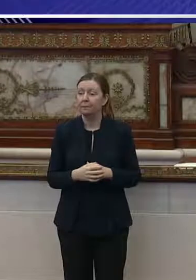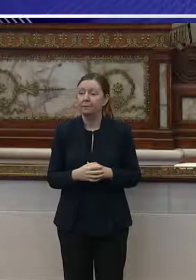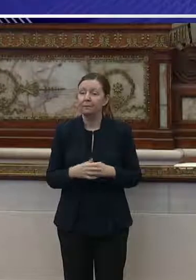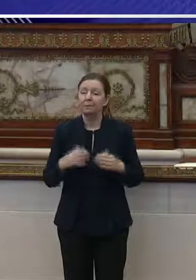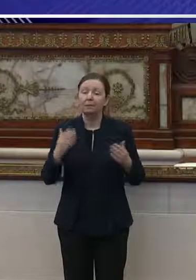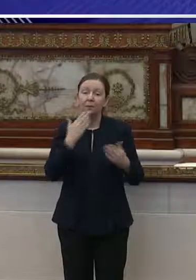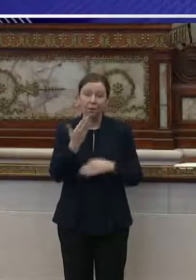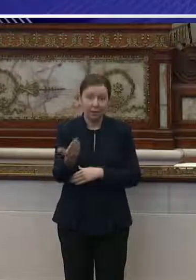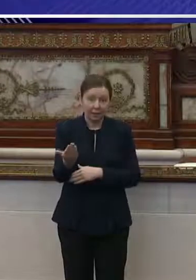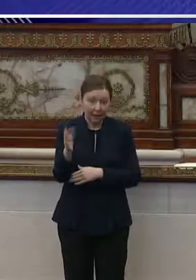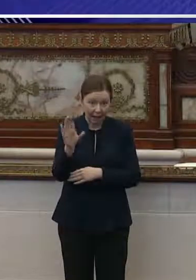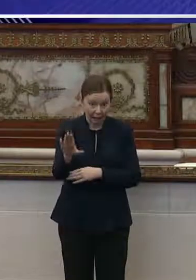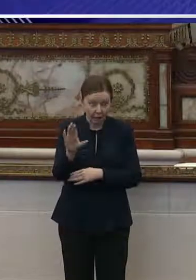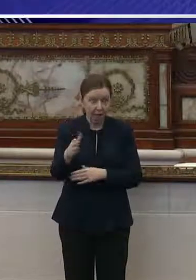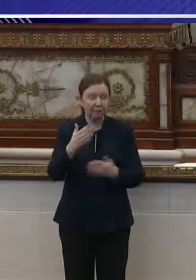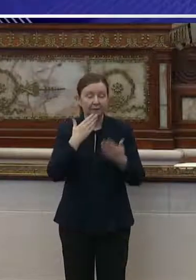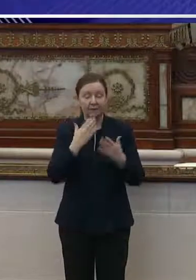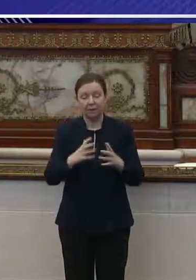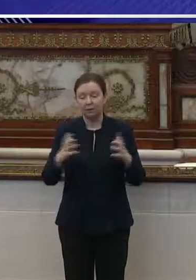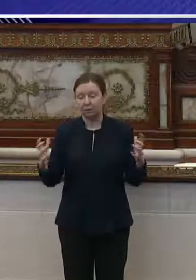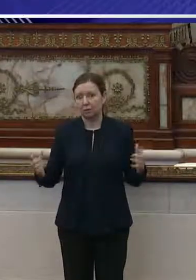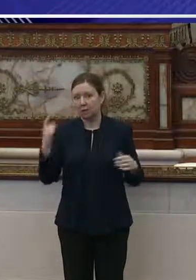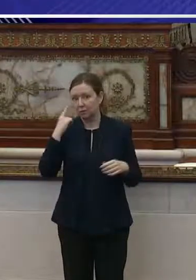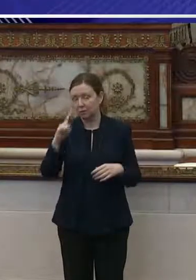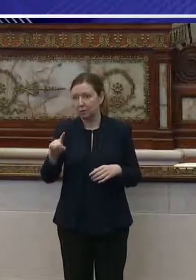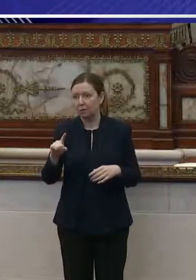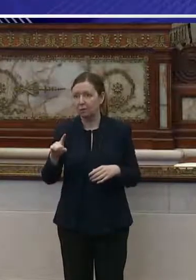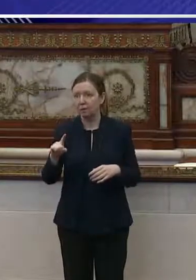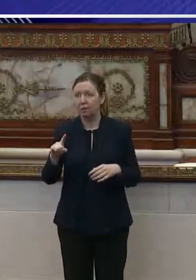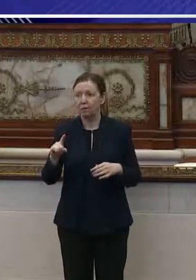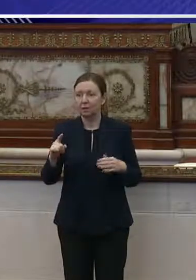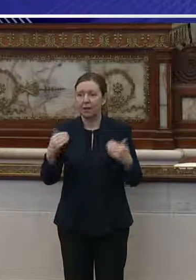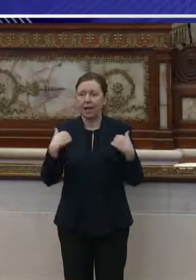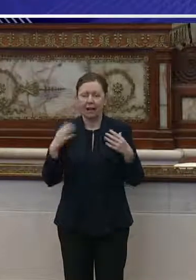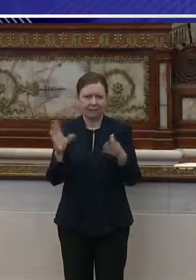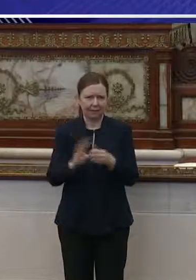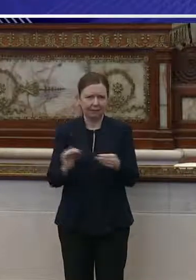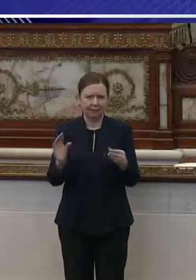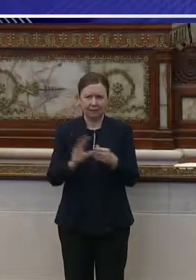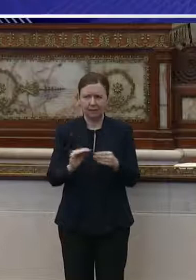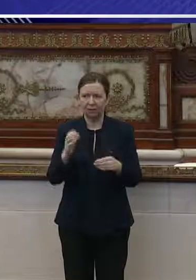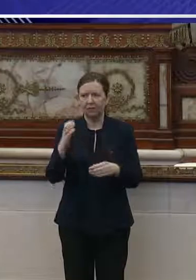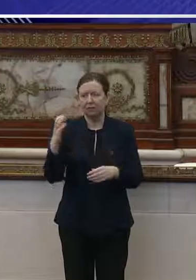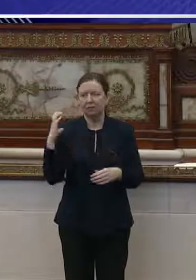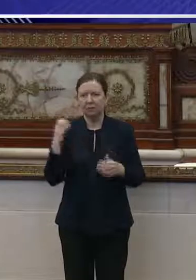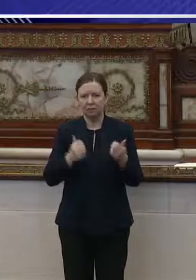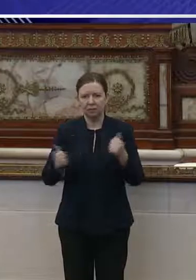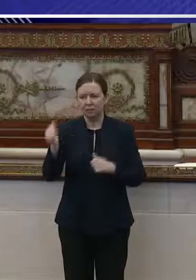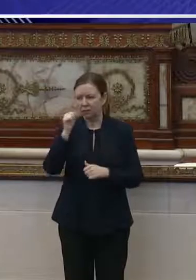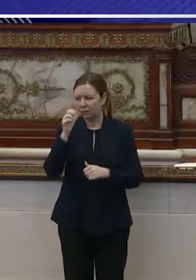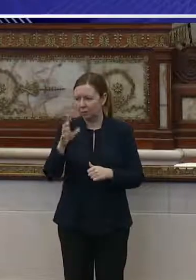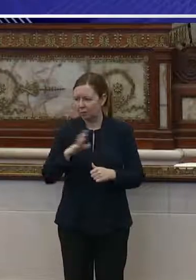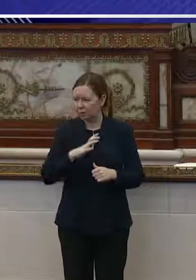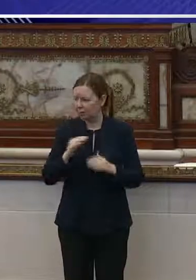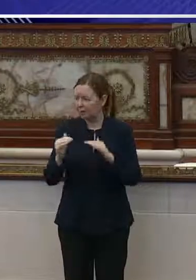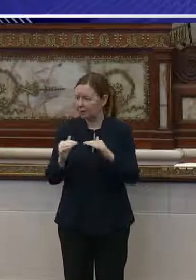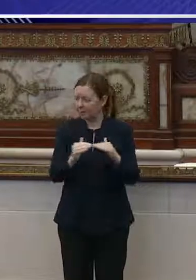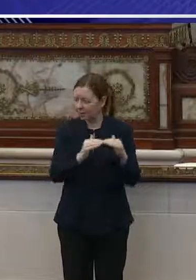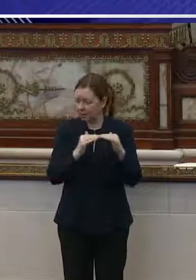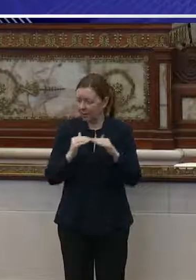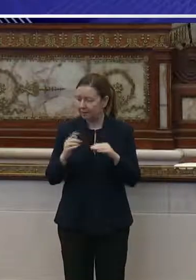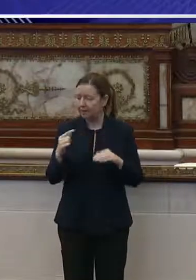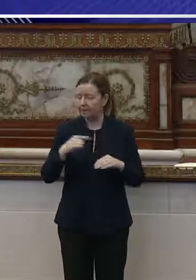Good afternoon. Thank you very much for holding this hearing, Chairwoman. Colleagues, I